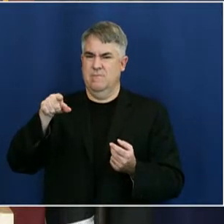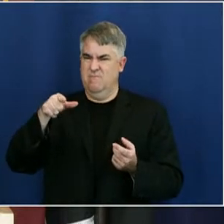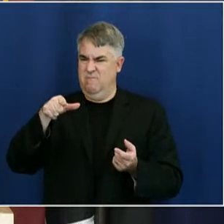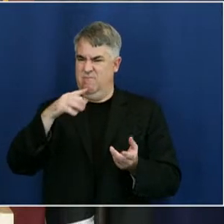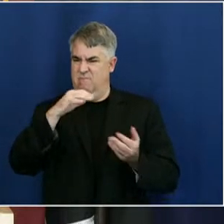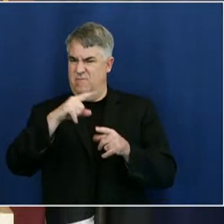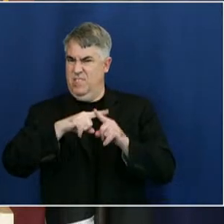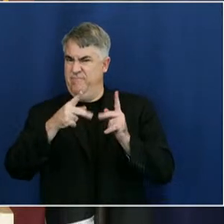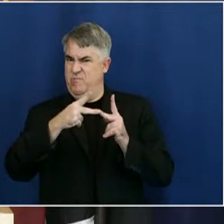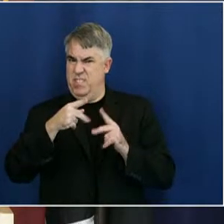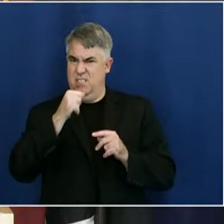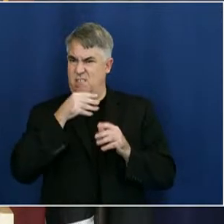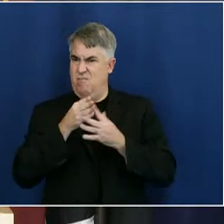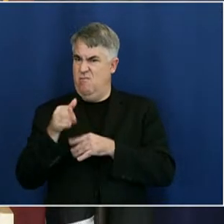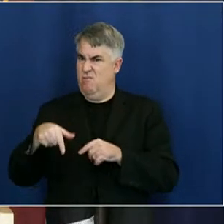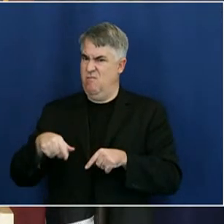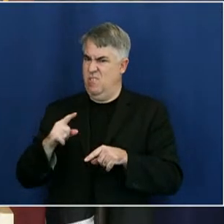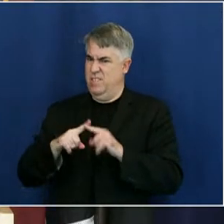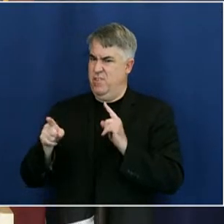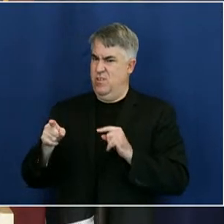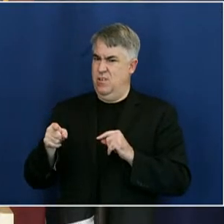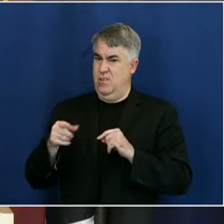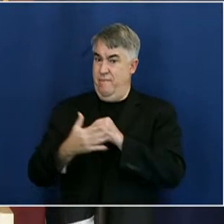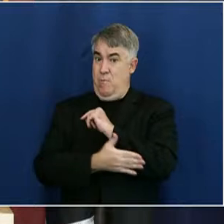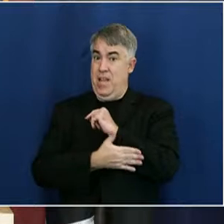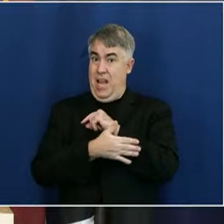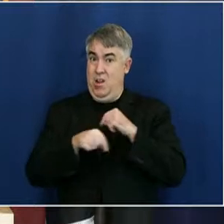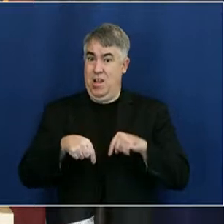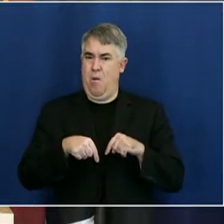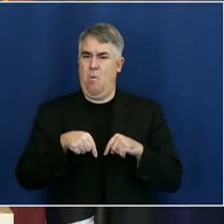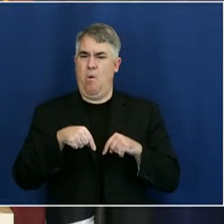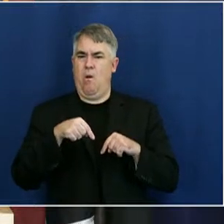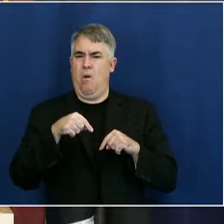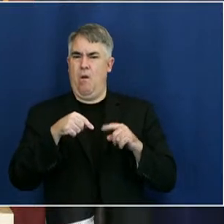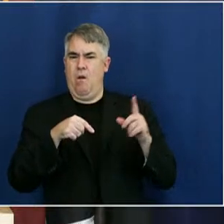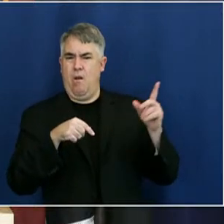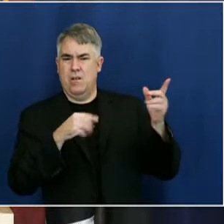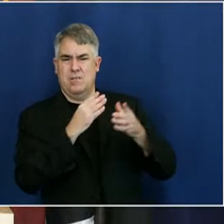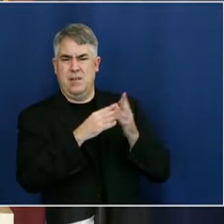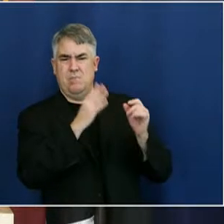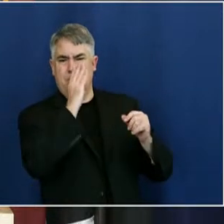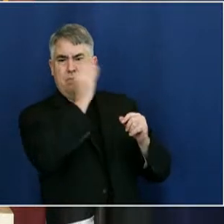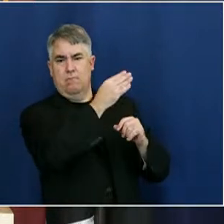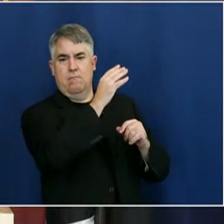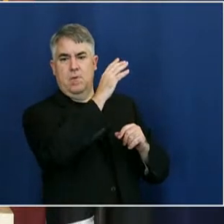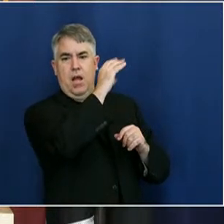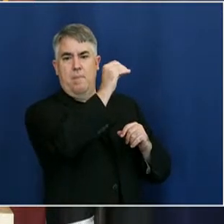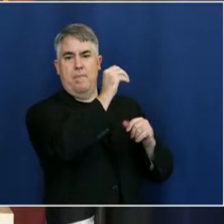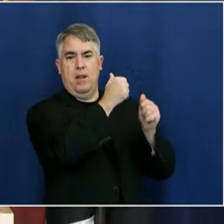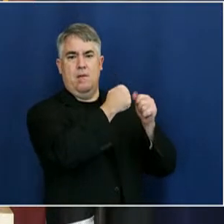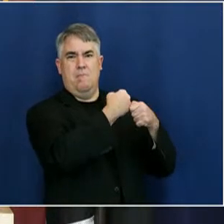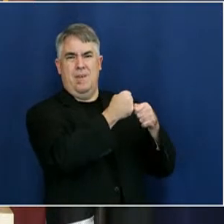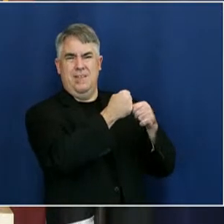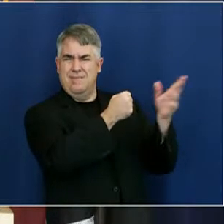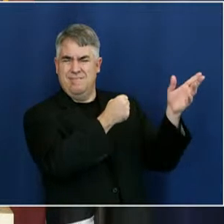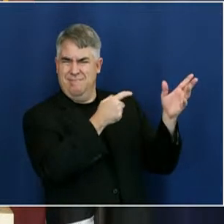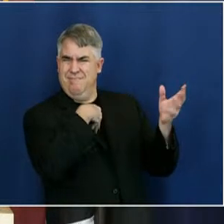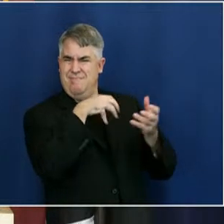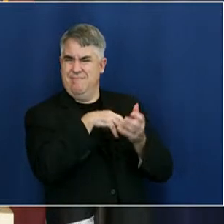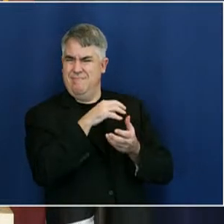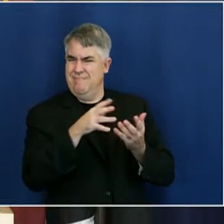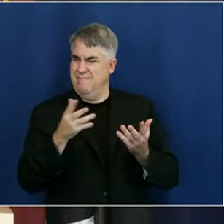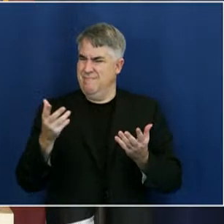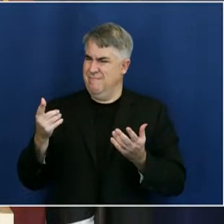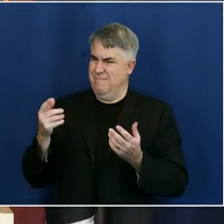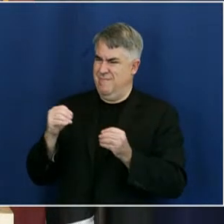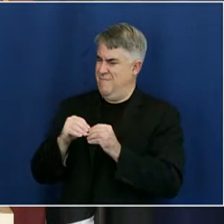a county allocation, but also they get an allocation directly from the vaccine manufacturers, and that seems to make things complicated. And